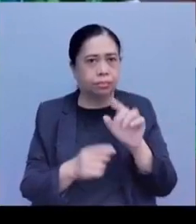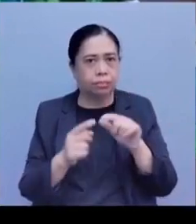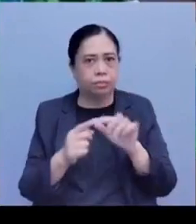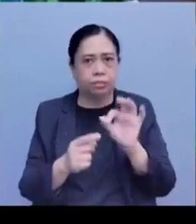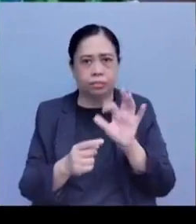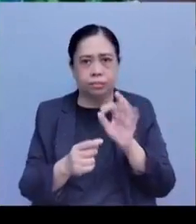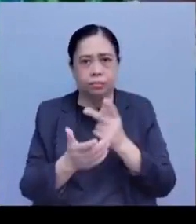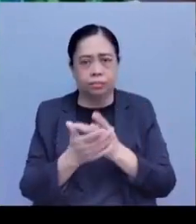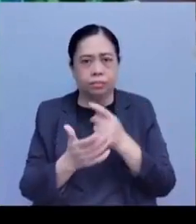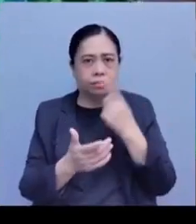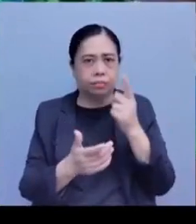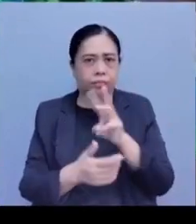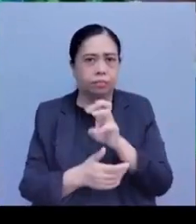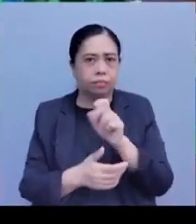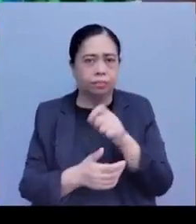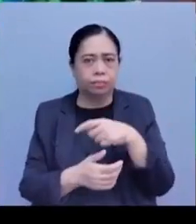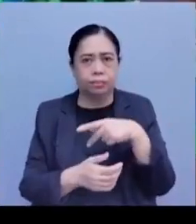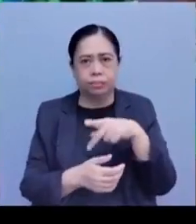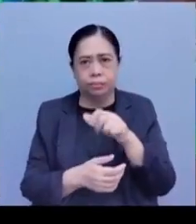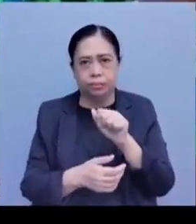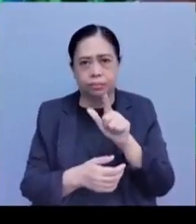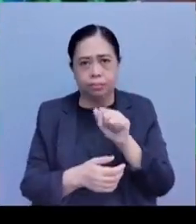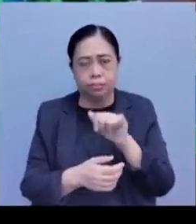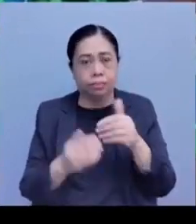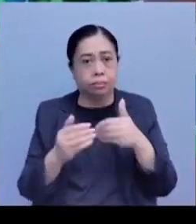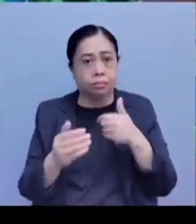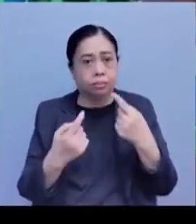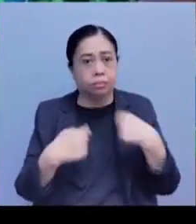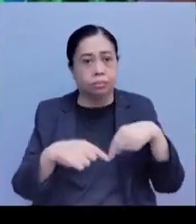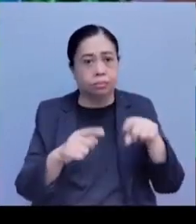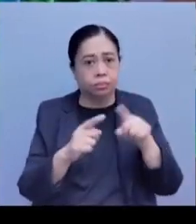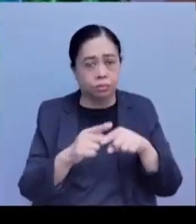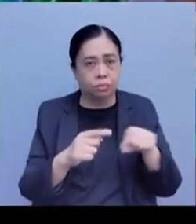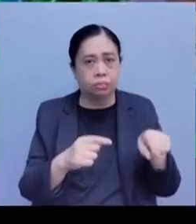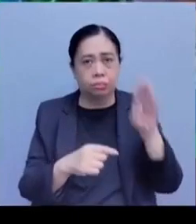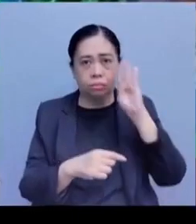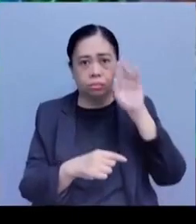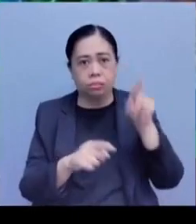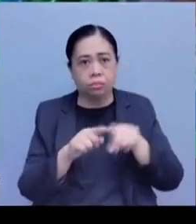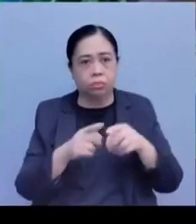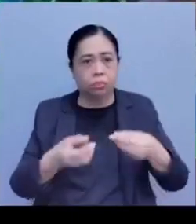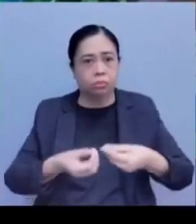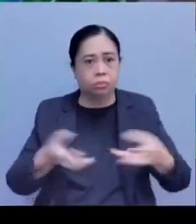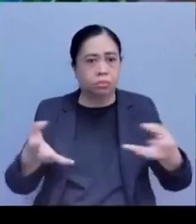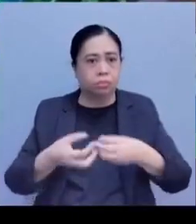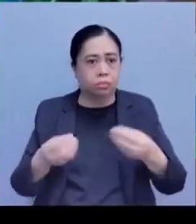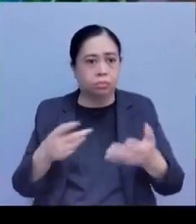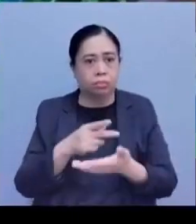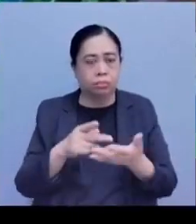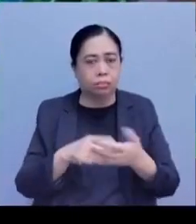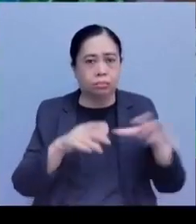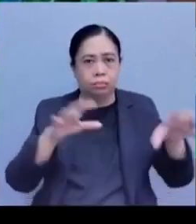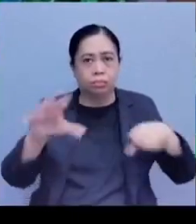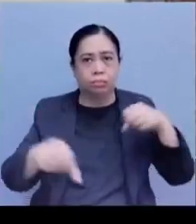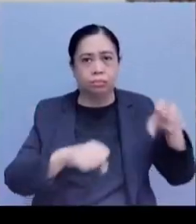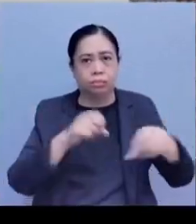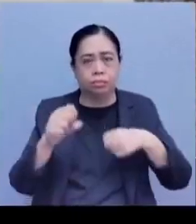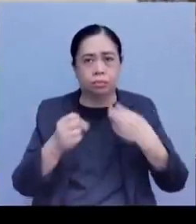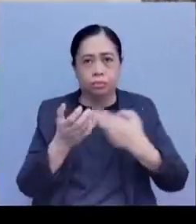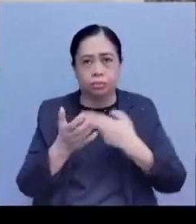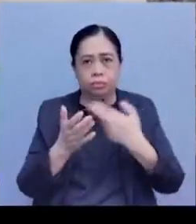for wet palay. Before coming to Zamboanga City, Marcos Jr. also distributed part of the confiscated smuggled rice